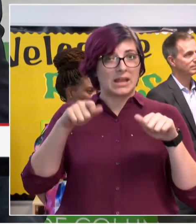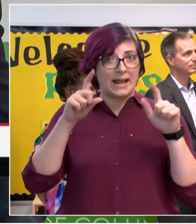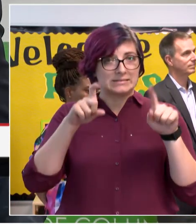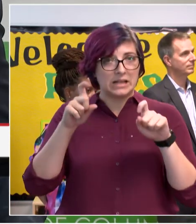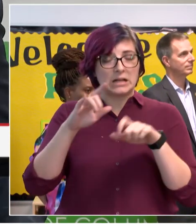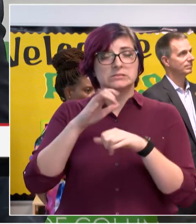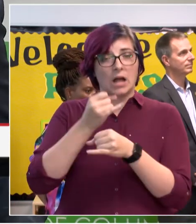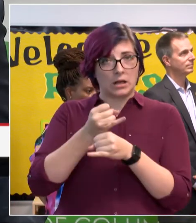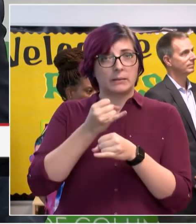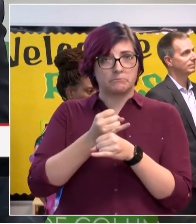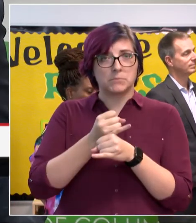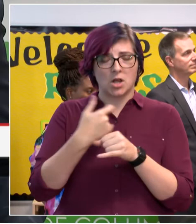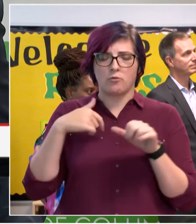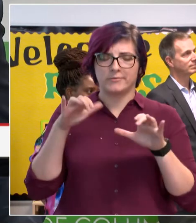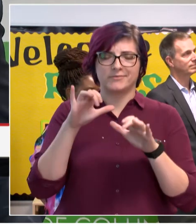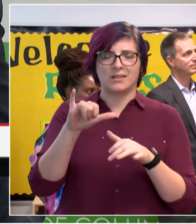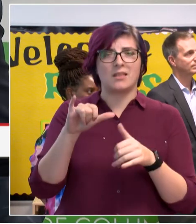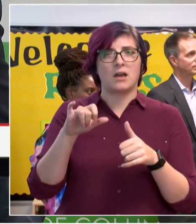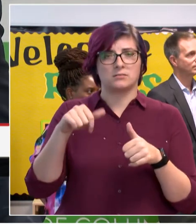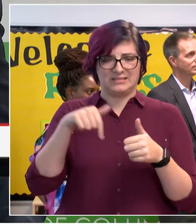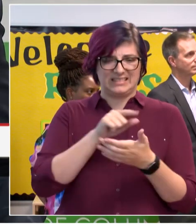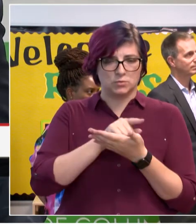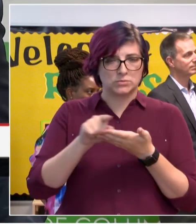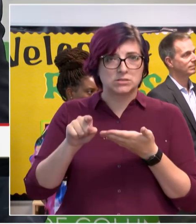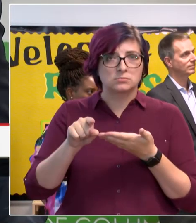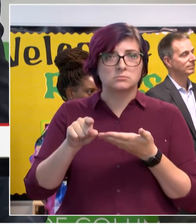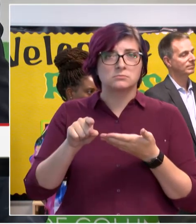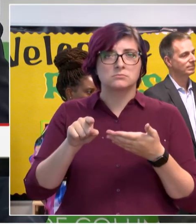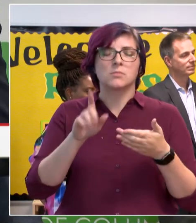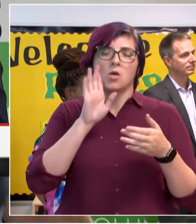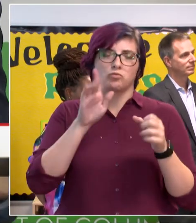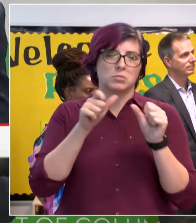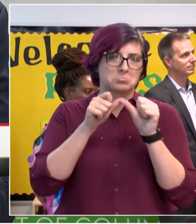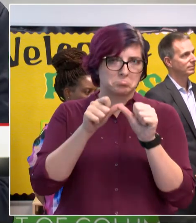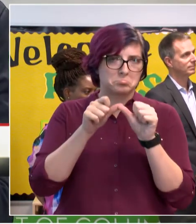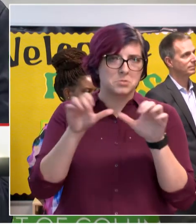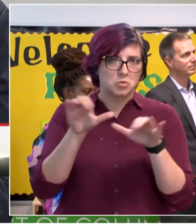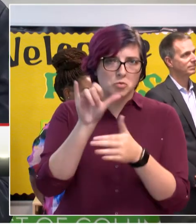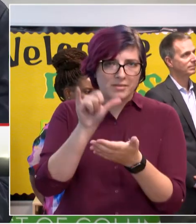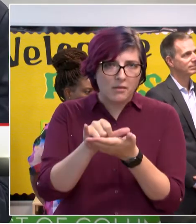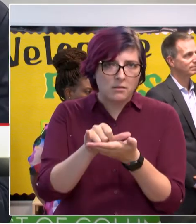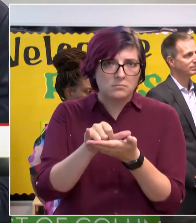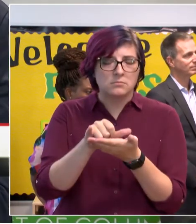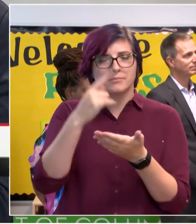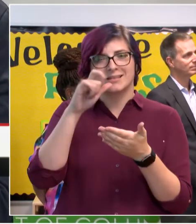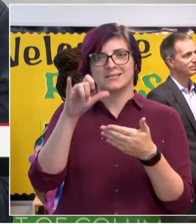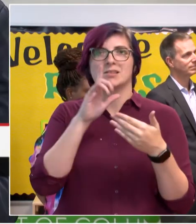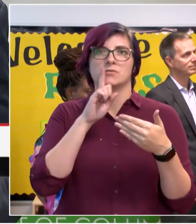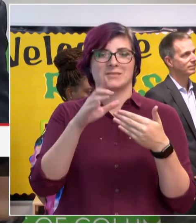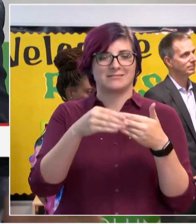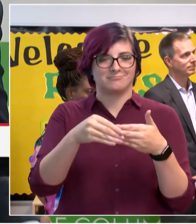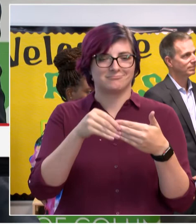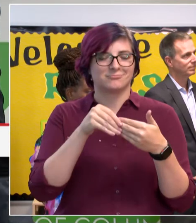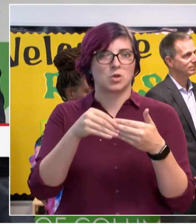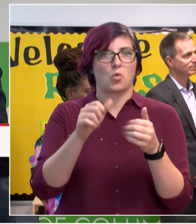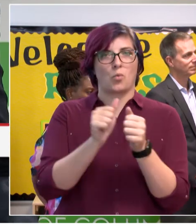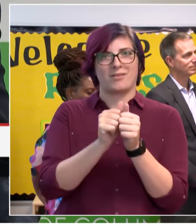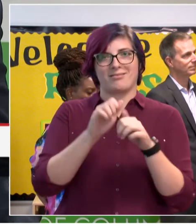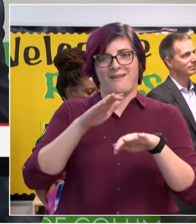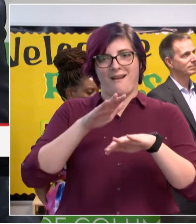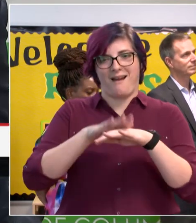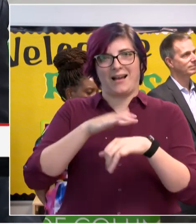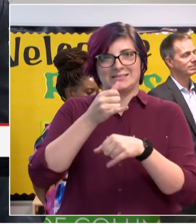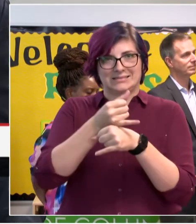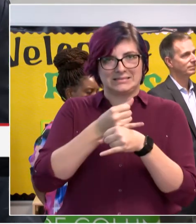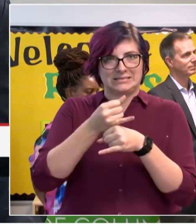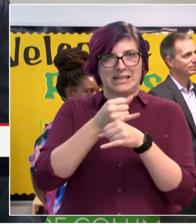done that throughout the first few days of school, and we'll continue to do that as needed. Because that is very fluid with on-site testing, we don't have a